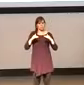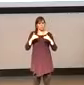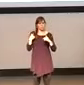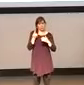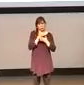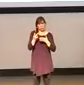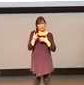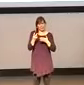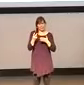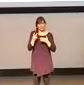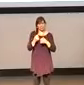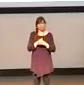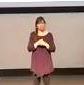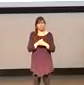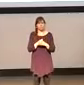2 weeks since